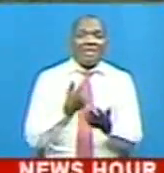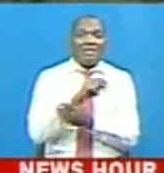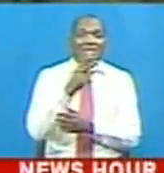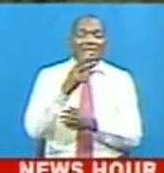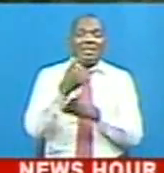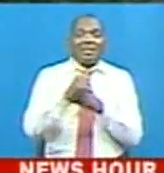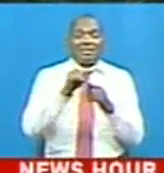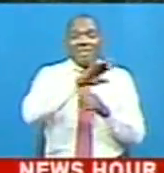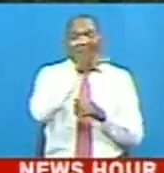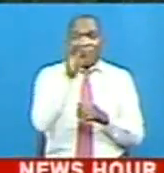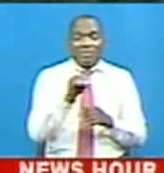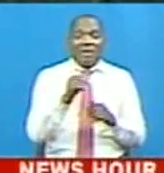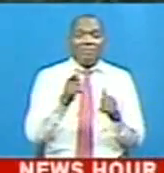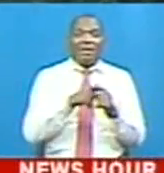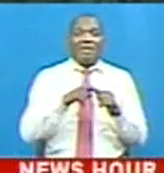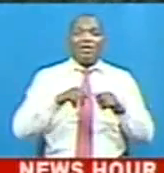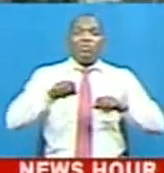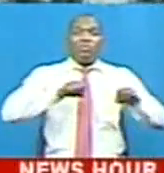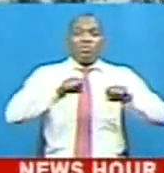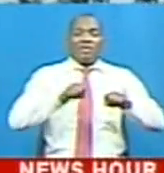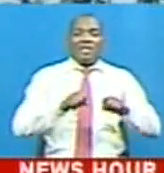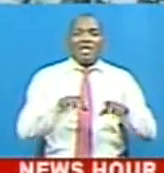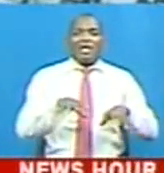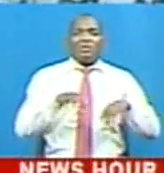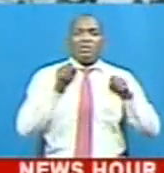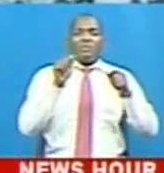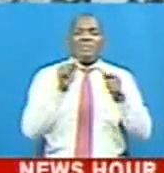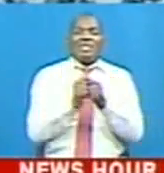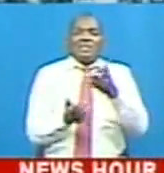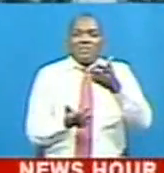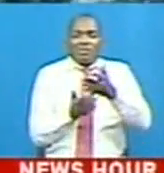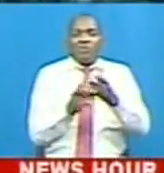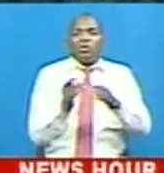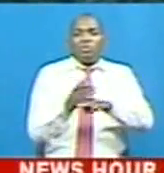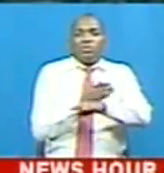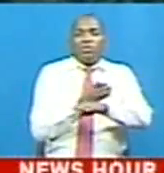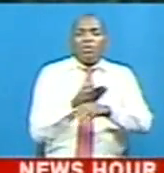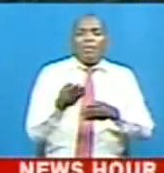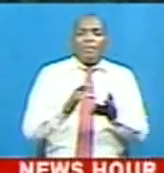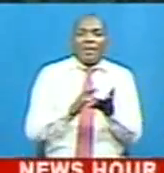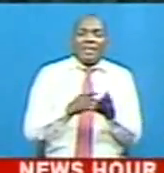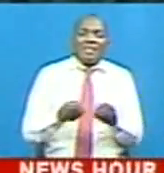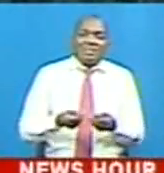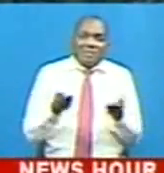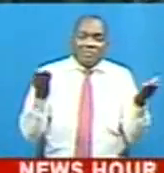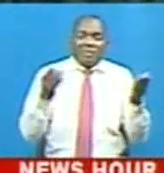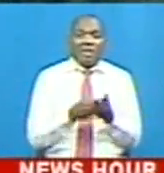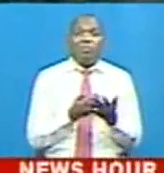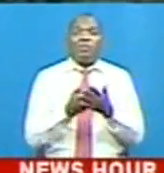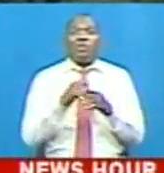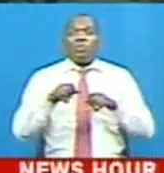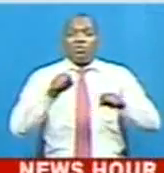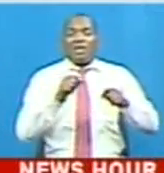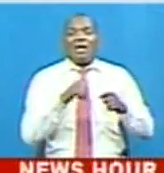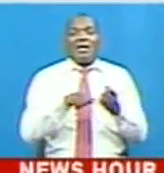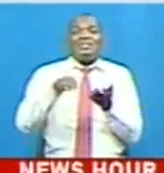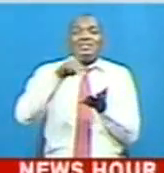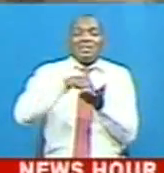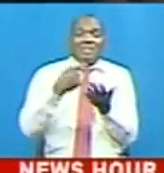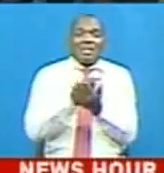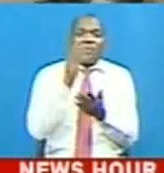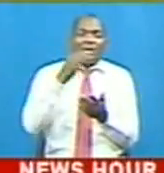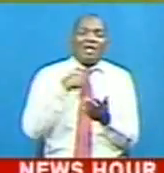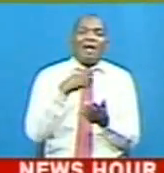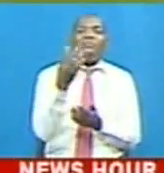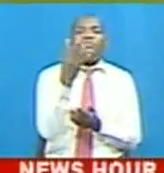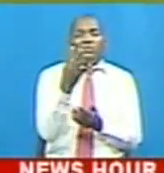Ghana is the second country in Africa after Rwanda to adopt this technology to enhance medical service delivery. Rwanda has one distribution center, but